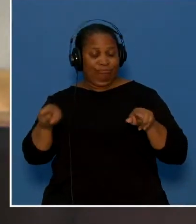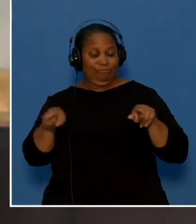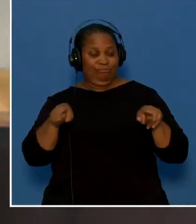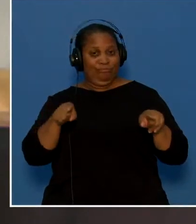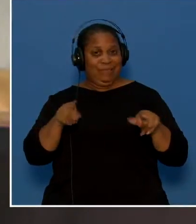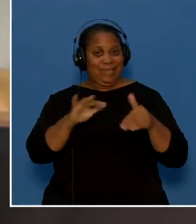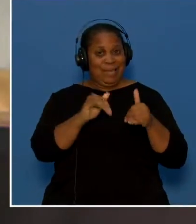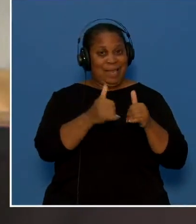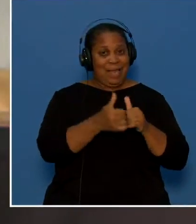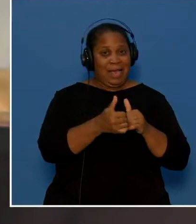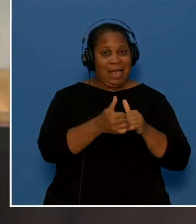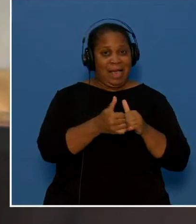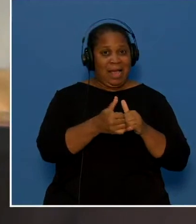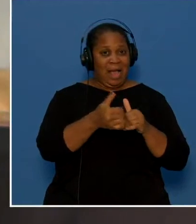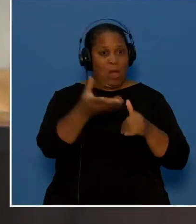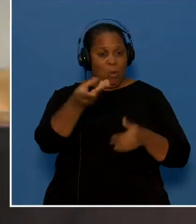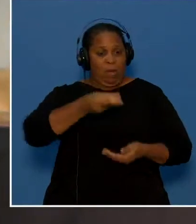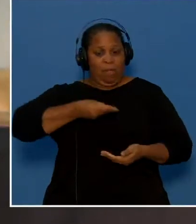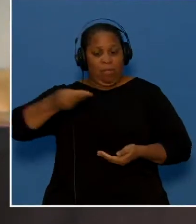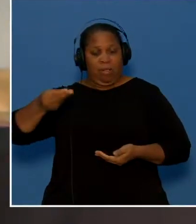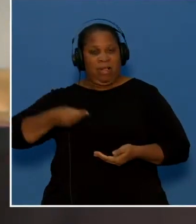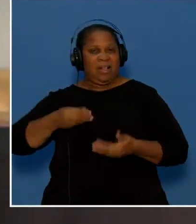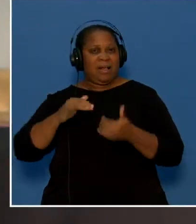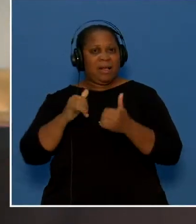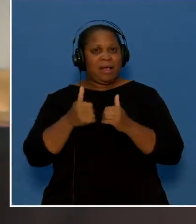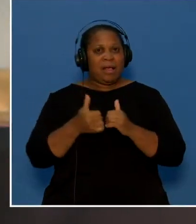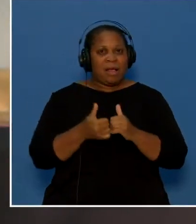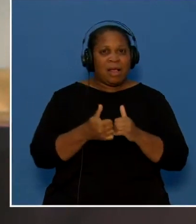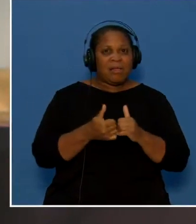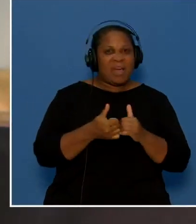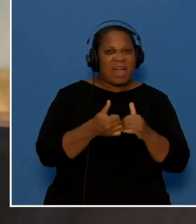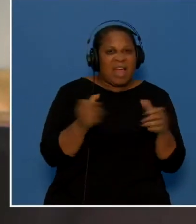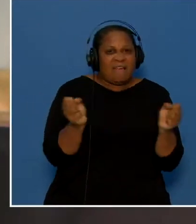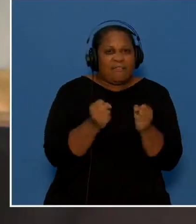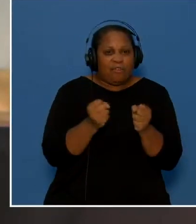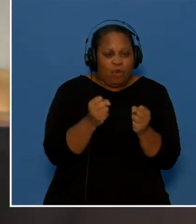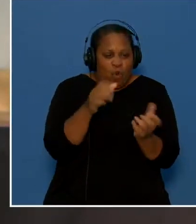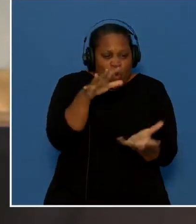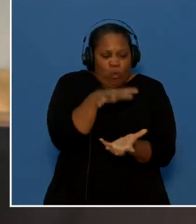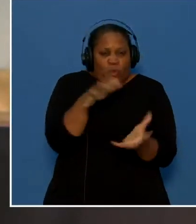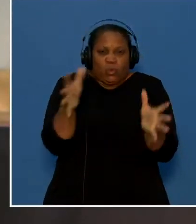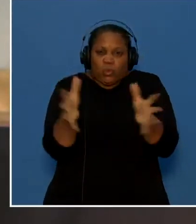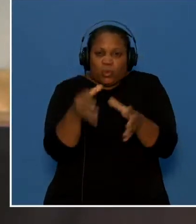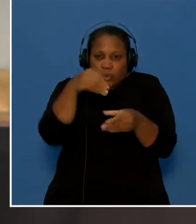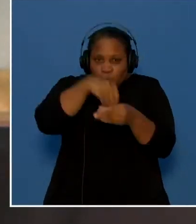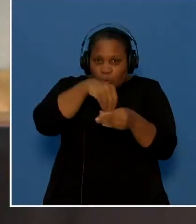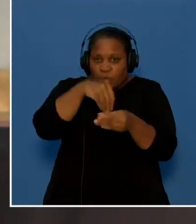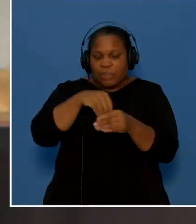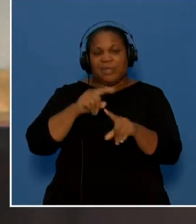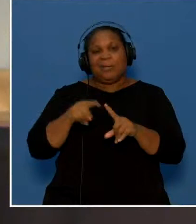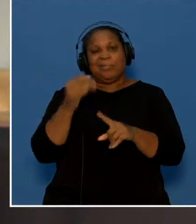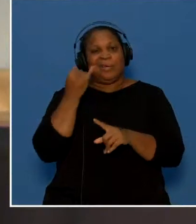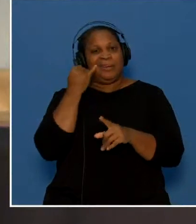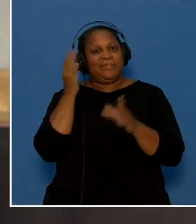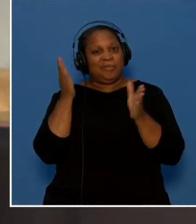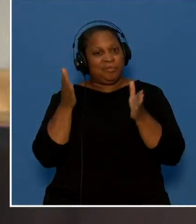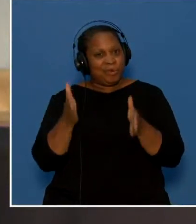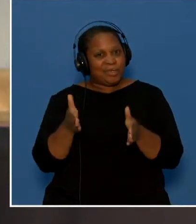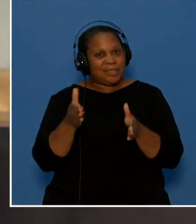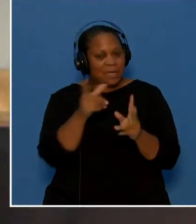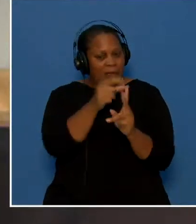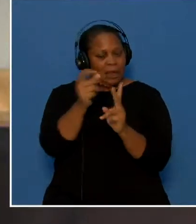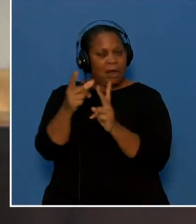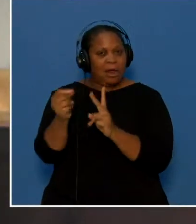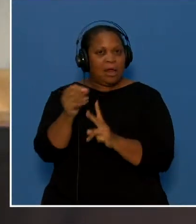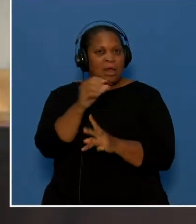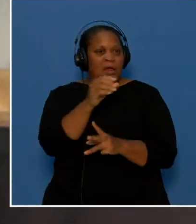the way that they're transmitted and whether or not they have to have the cold storage and so forth. But insofar as whether or not a person can opt for the AstraZeneca